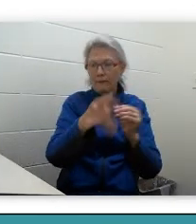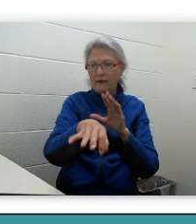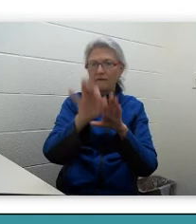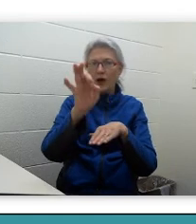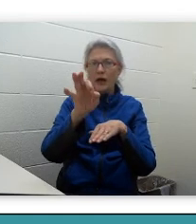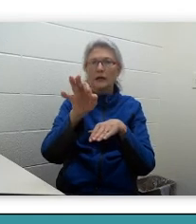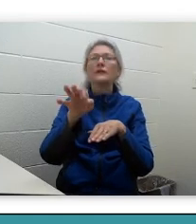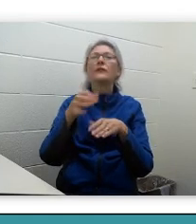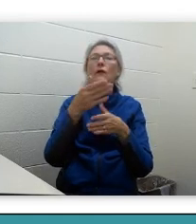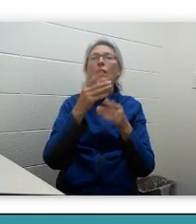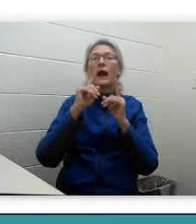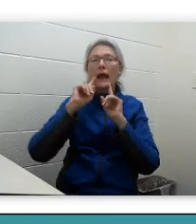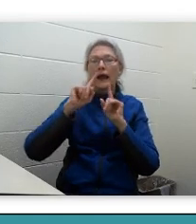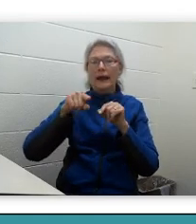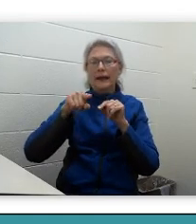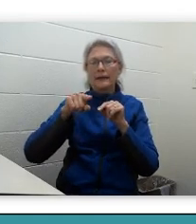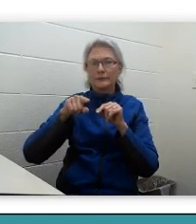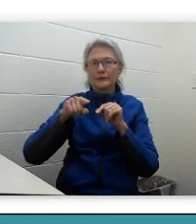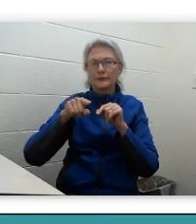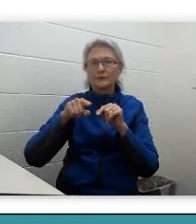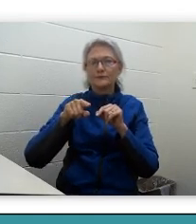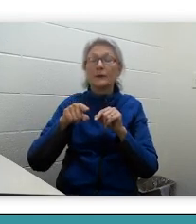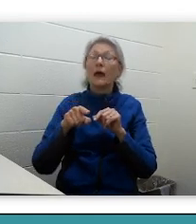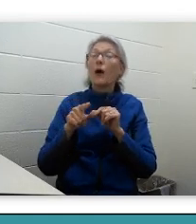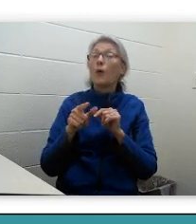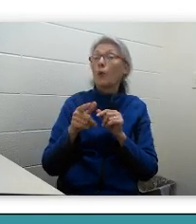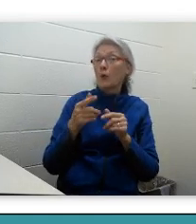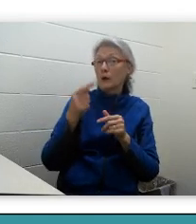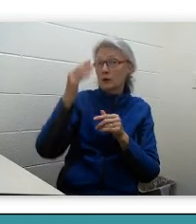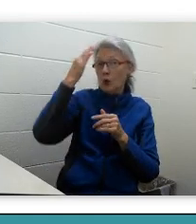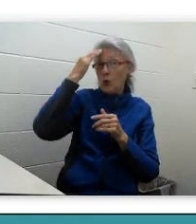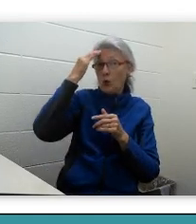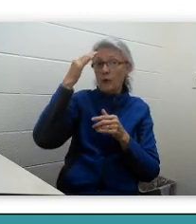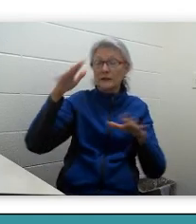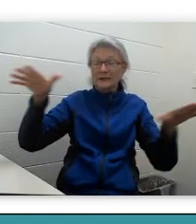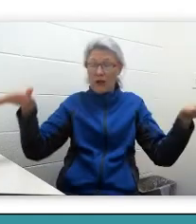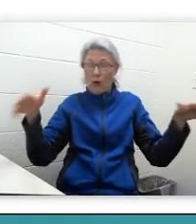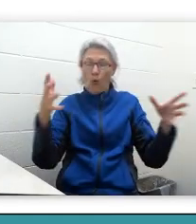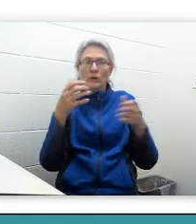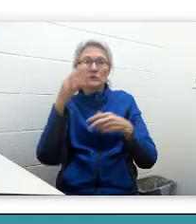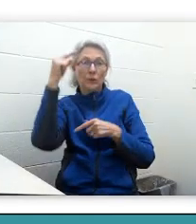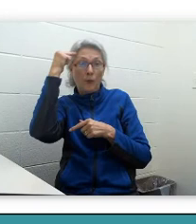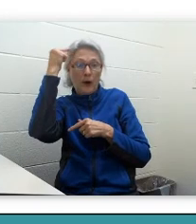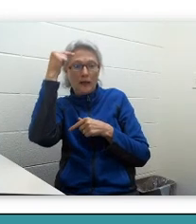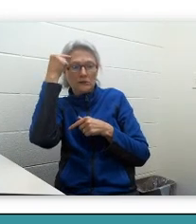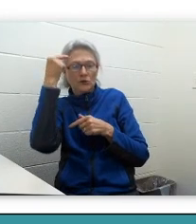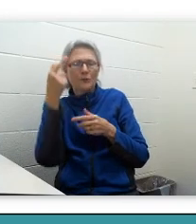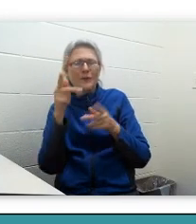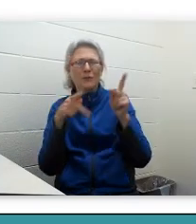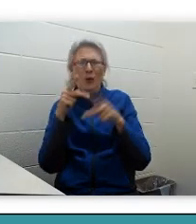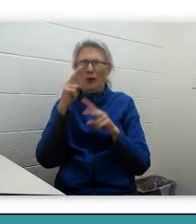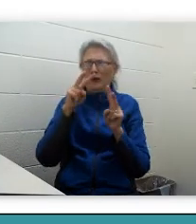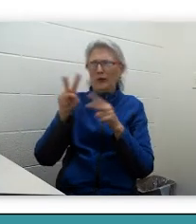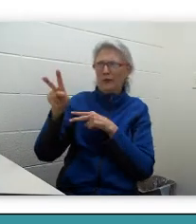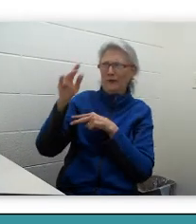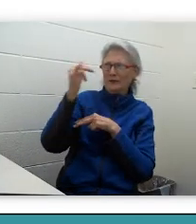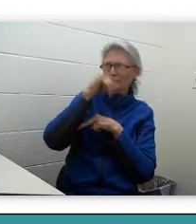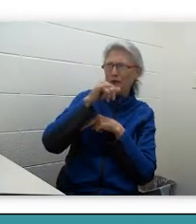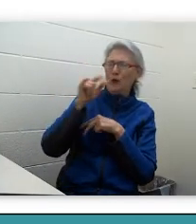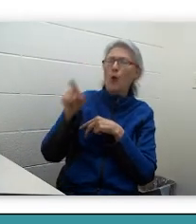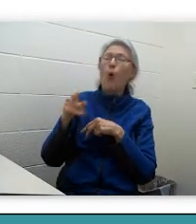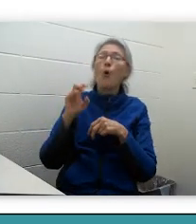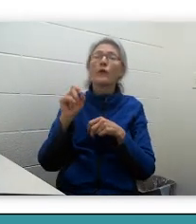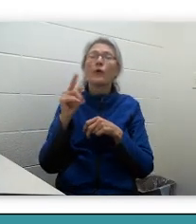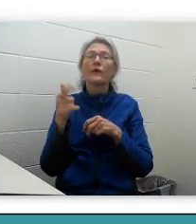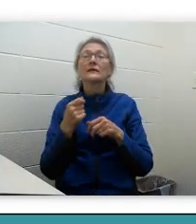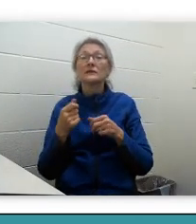their request answered. We learned that the Scarecrow wants a brain so that people would not think of him as a fool, and that the only thing